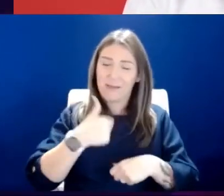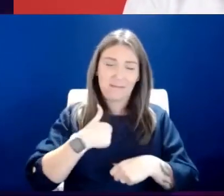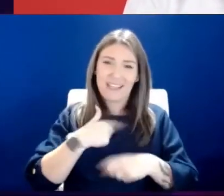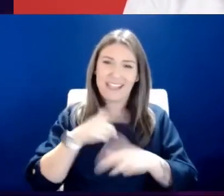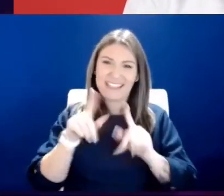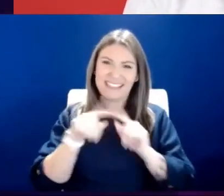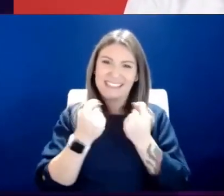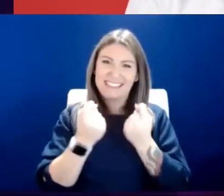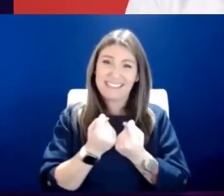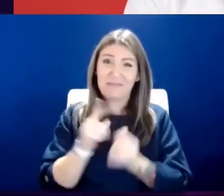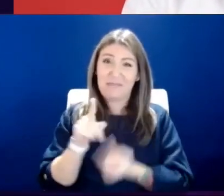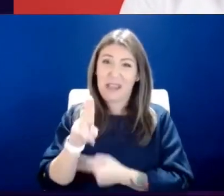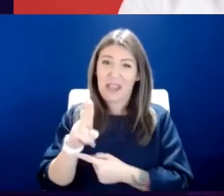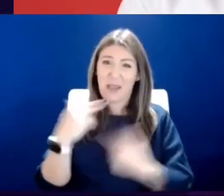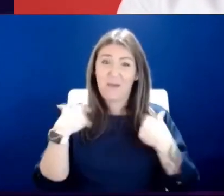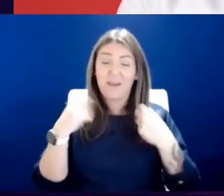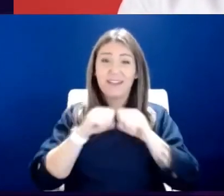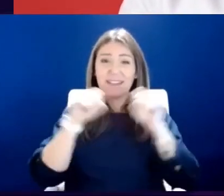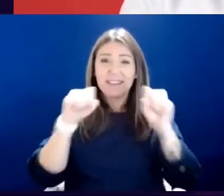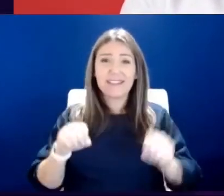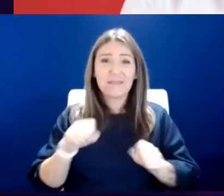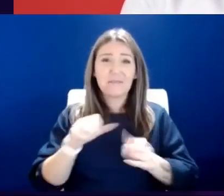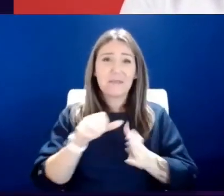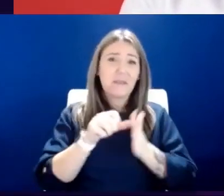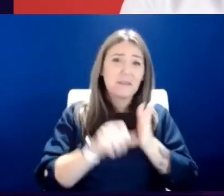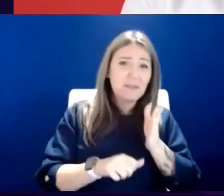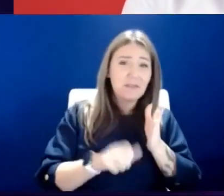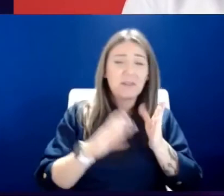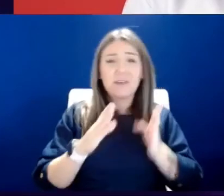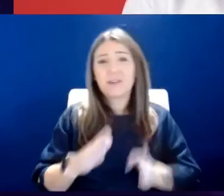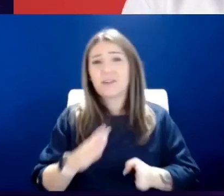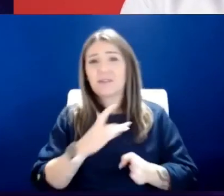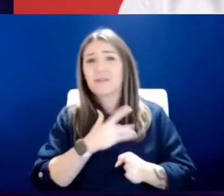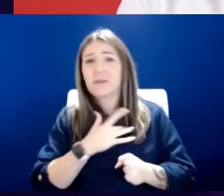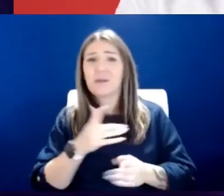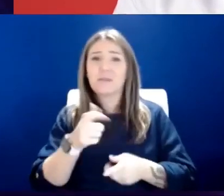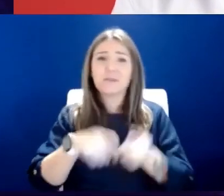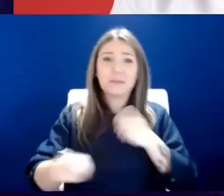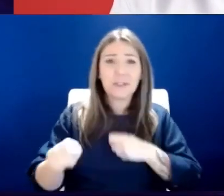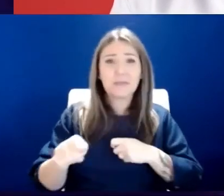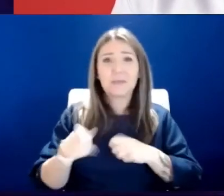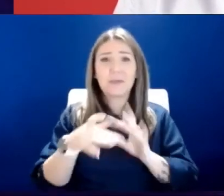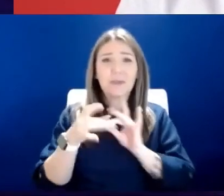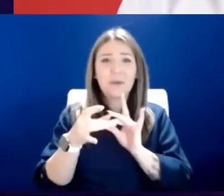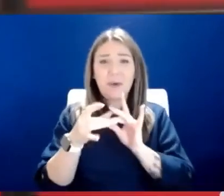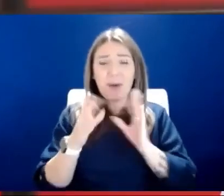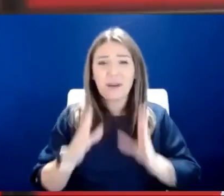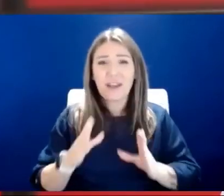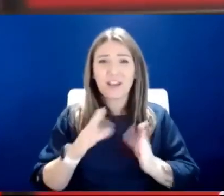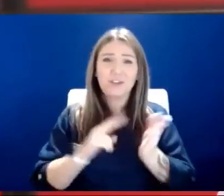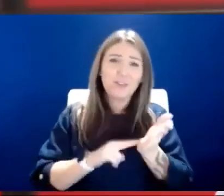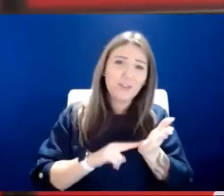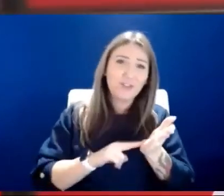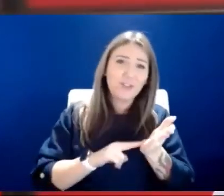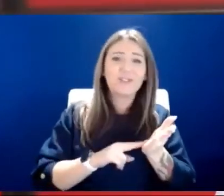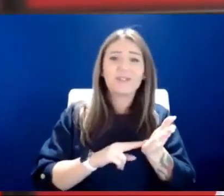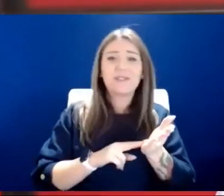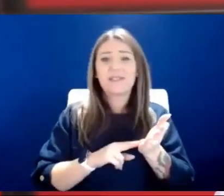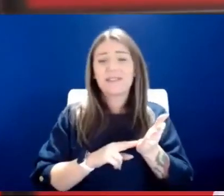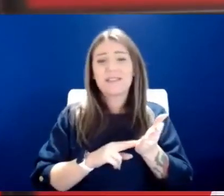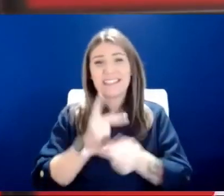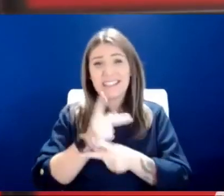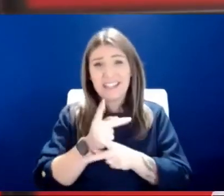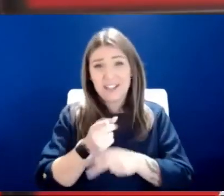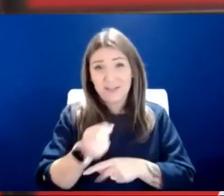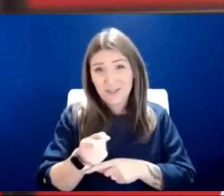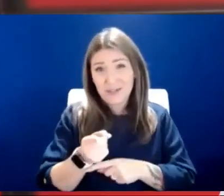Health System, the surgeons, the LVAD coordinators, the transplant coordinators, our nurses, who take care of you